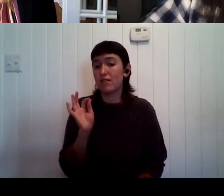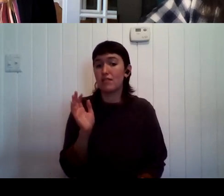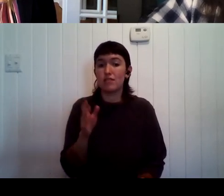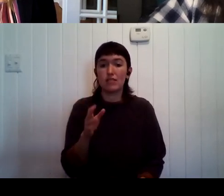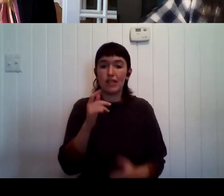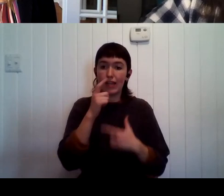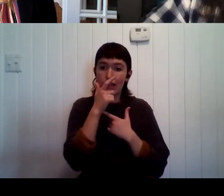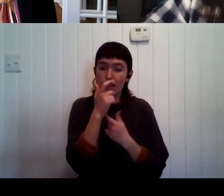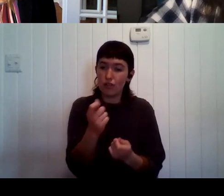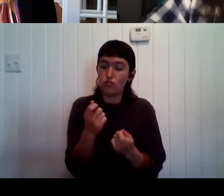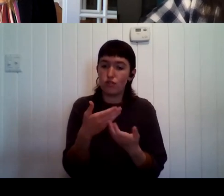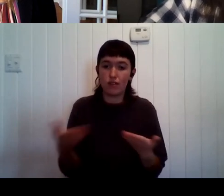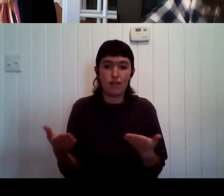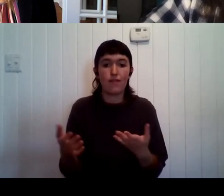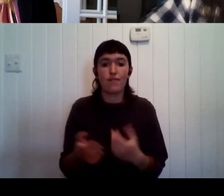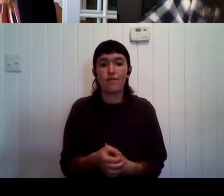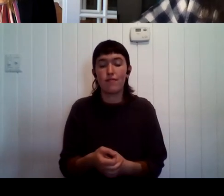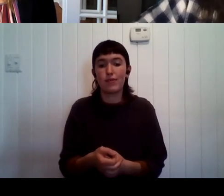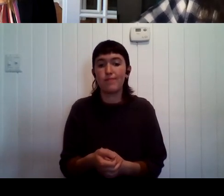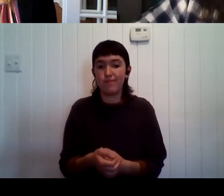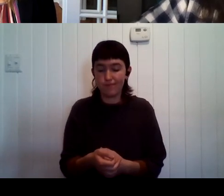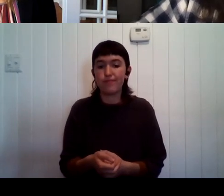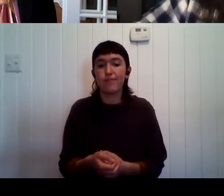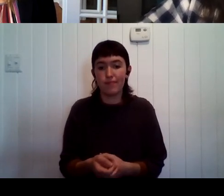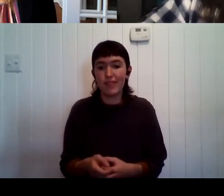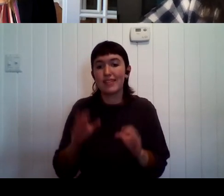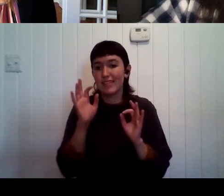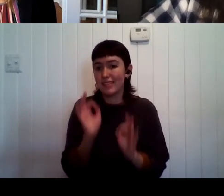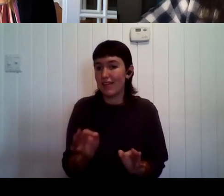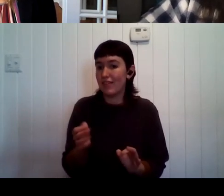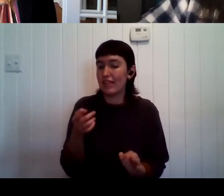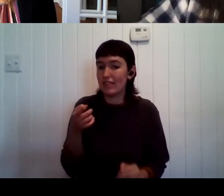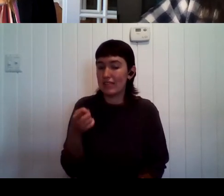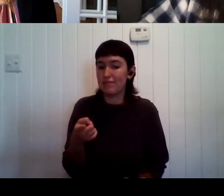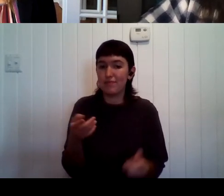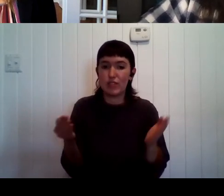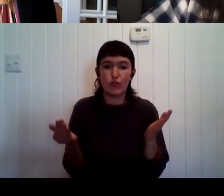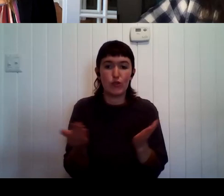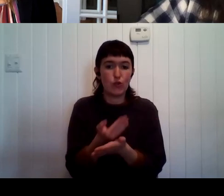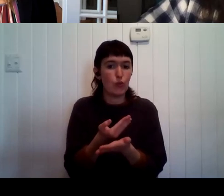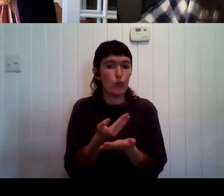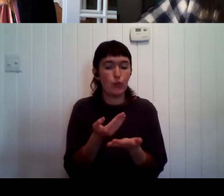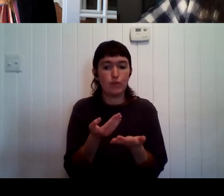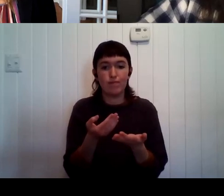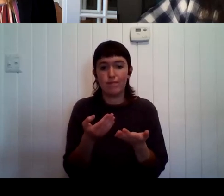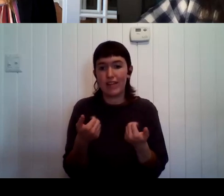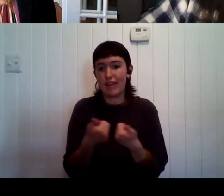material there. And definitely this is a whole new game